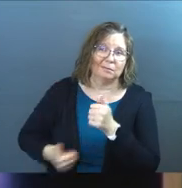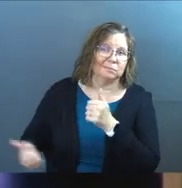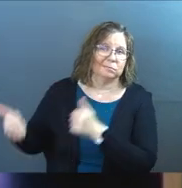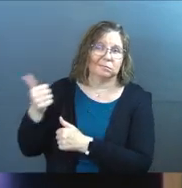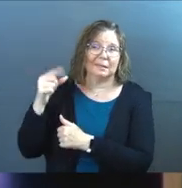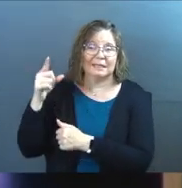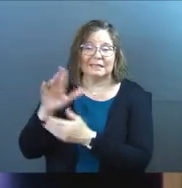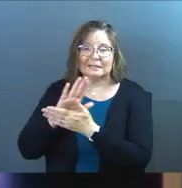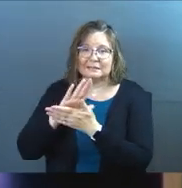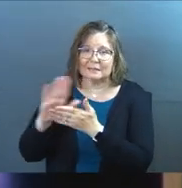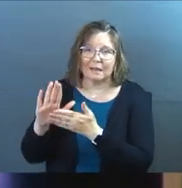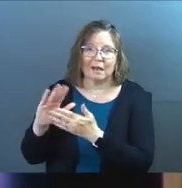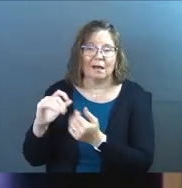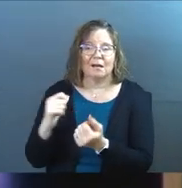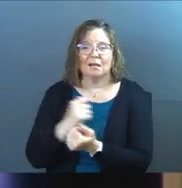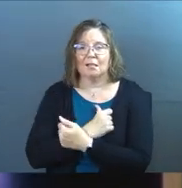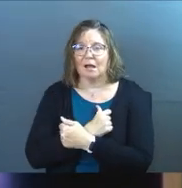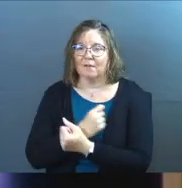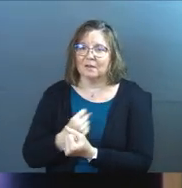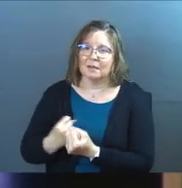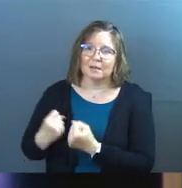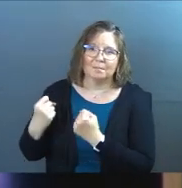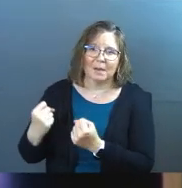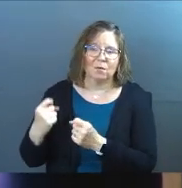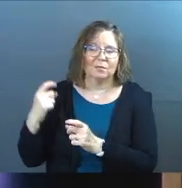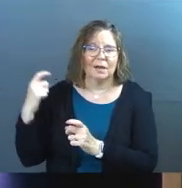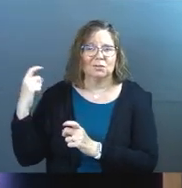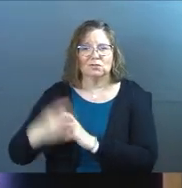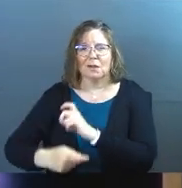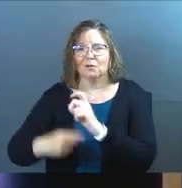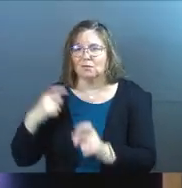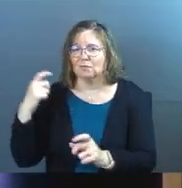powerful, and he is generous.